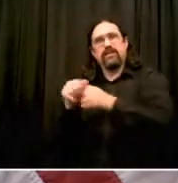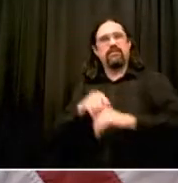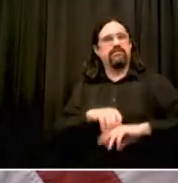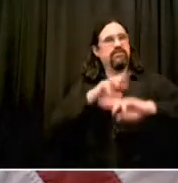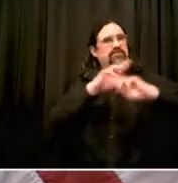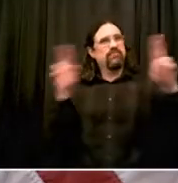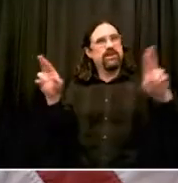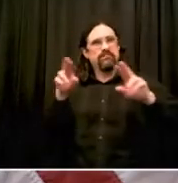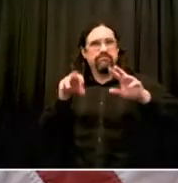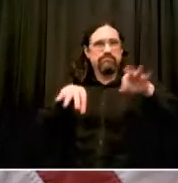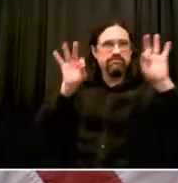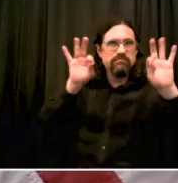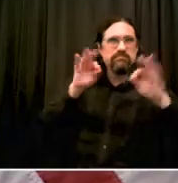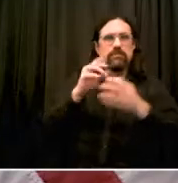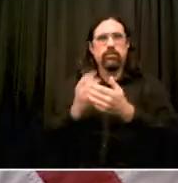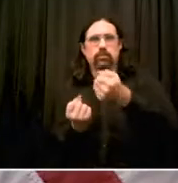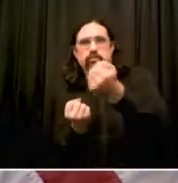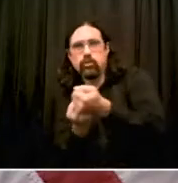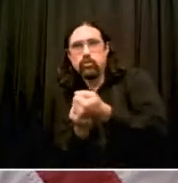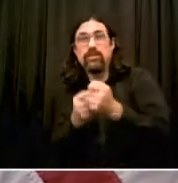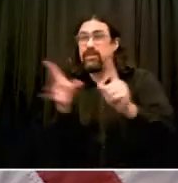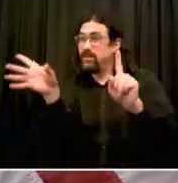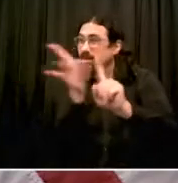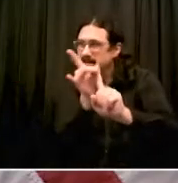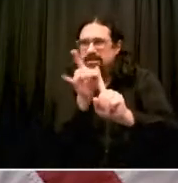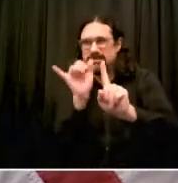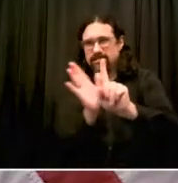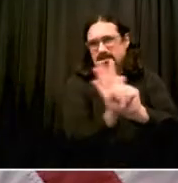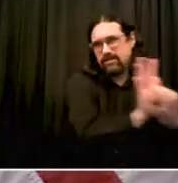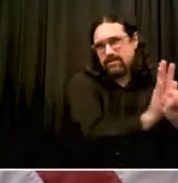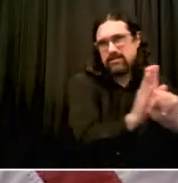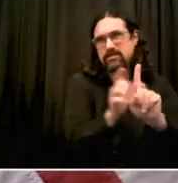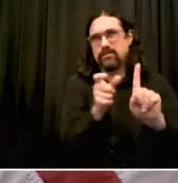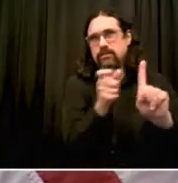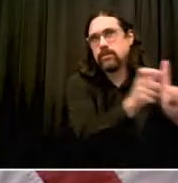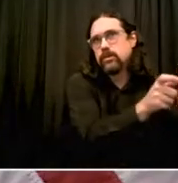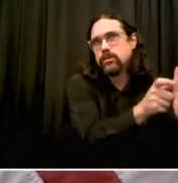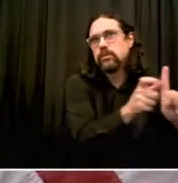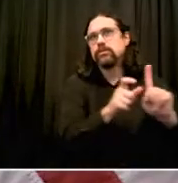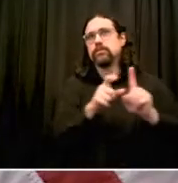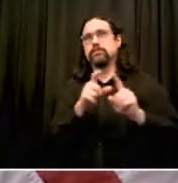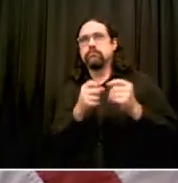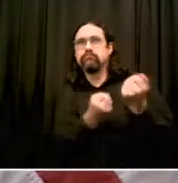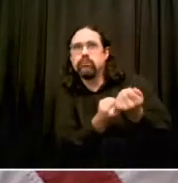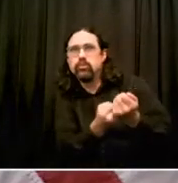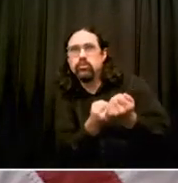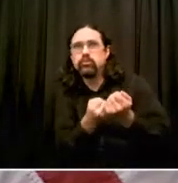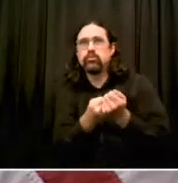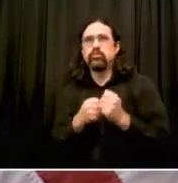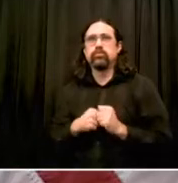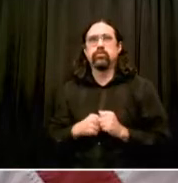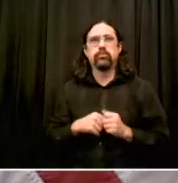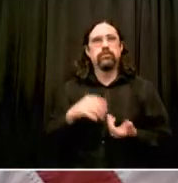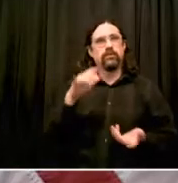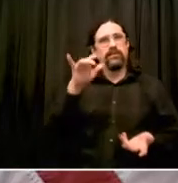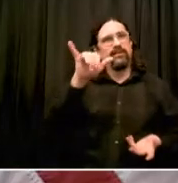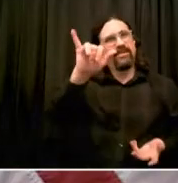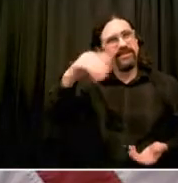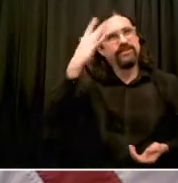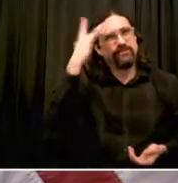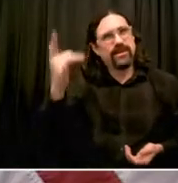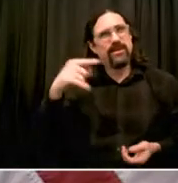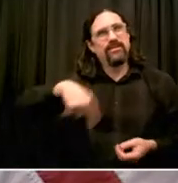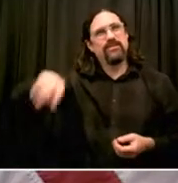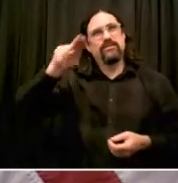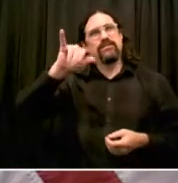by the disease, they don't infect someone else. This is why New York City keeps moving forward. And this, I believe, is what's going to sustain